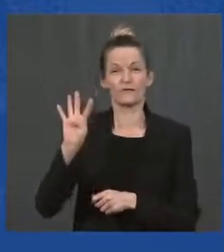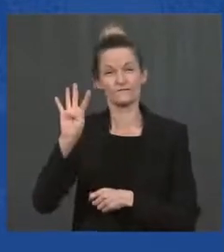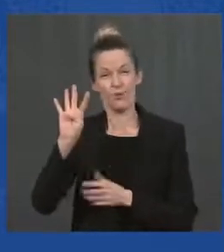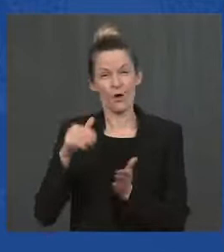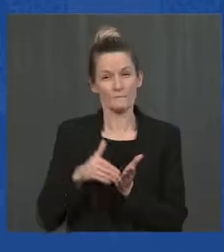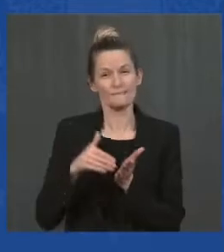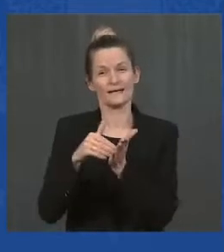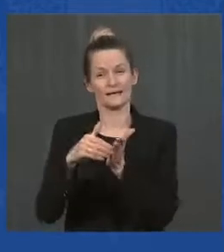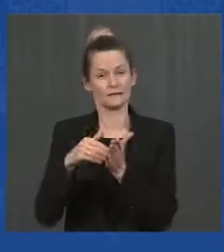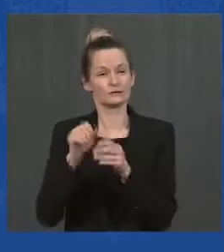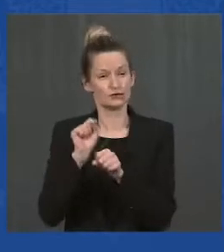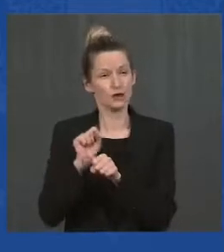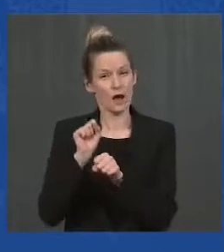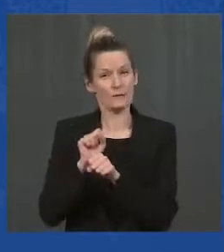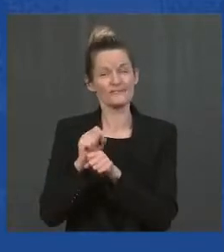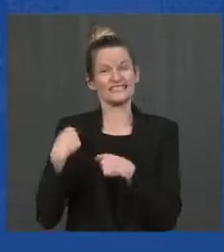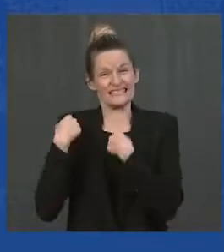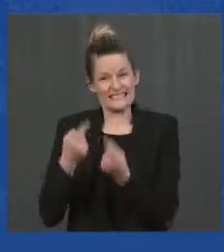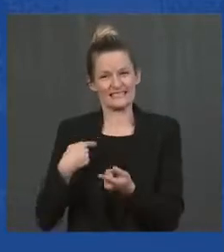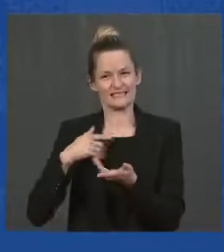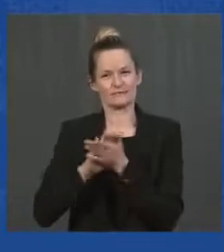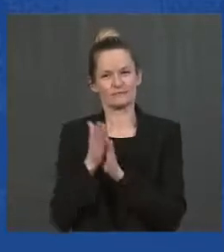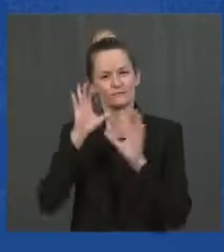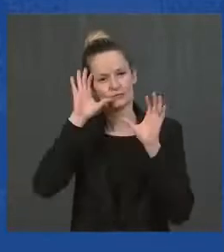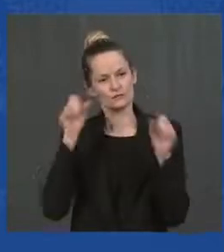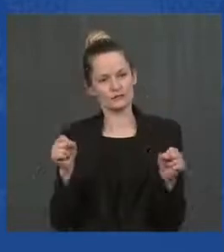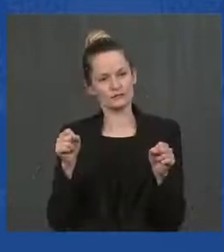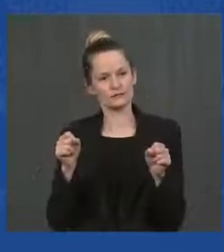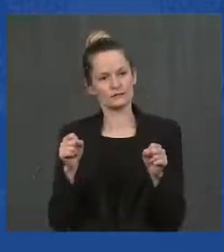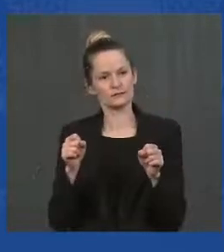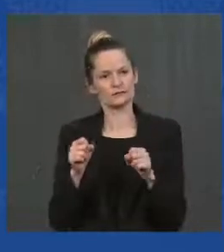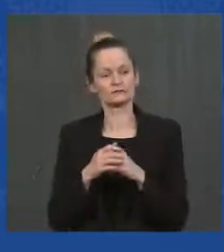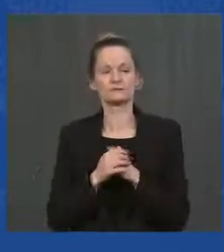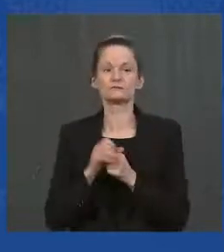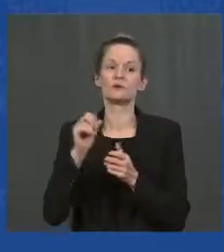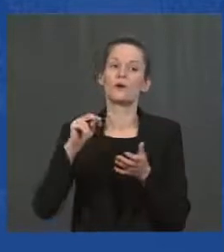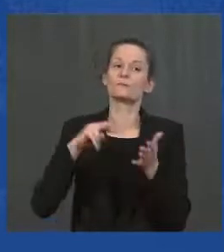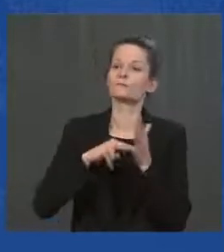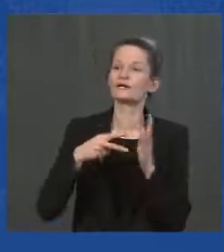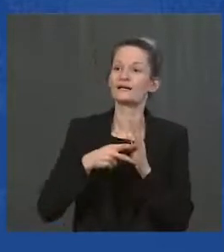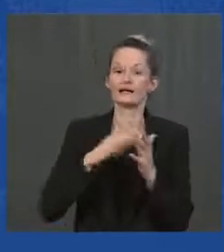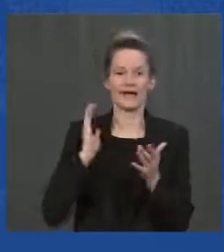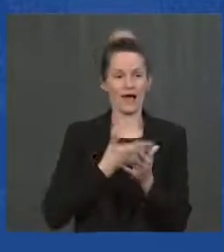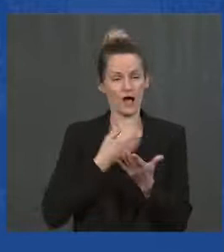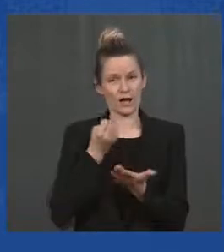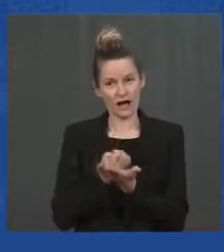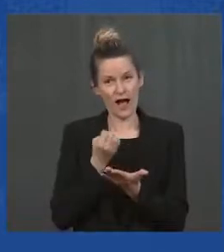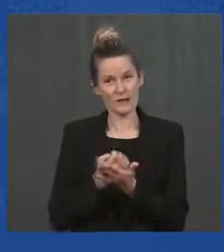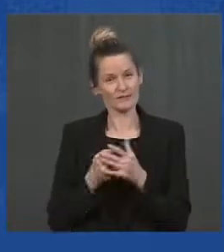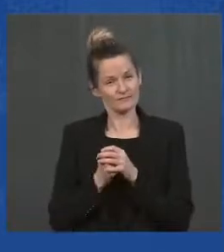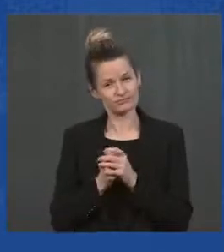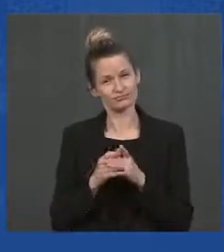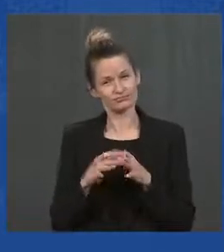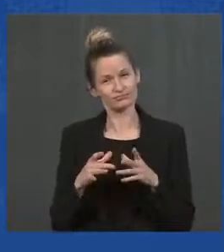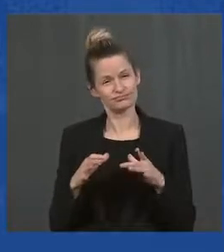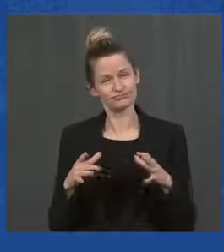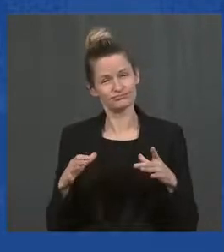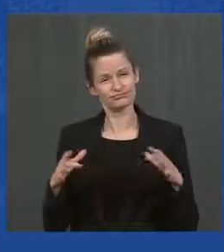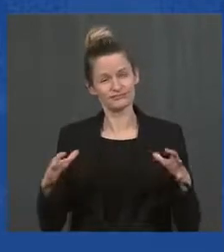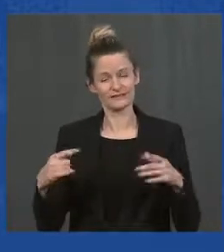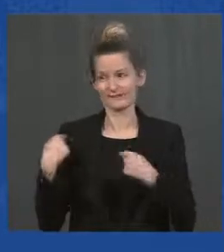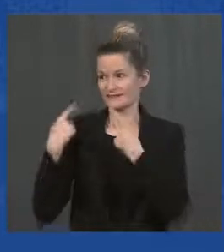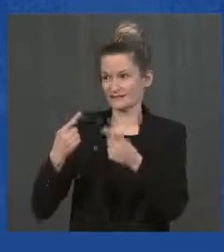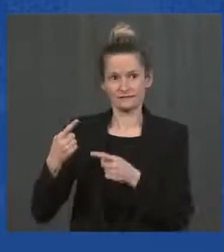year, our economy grew fast at a fastest rate in 40 years. Unemployment is down. My Build Back